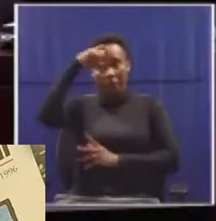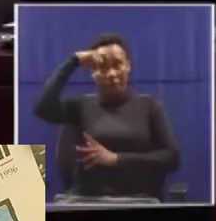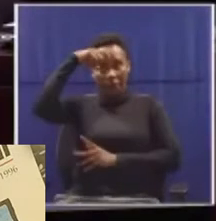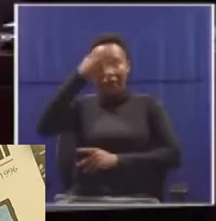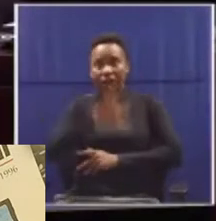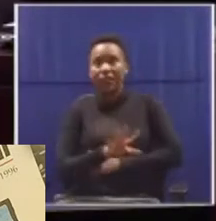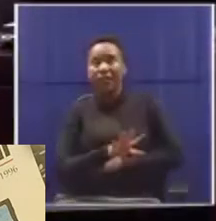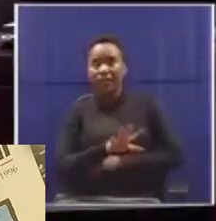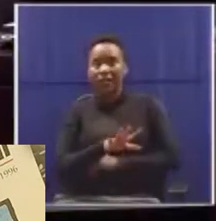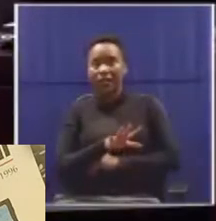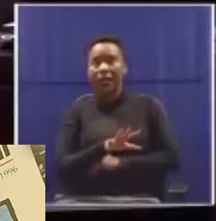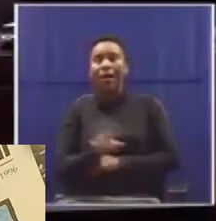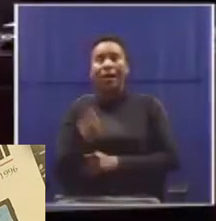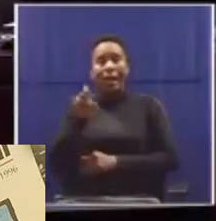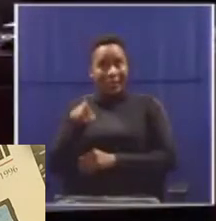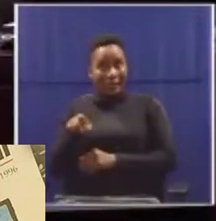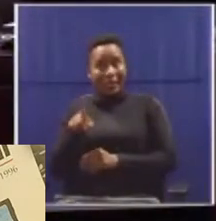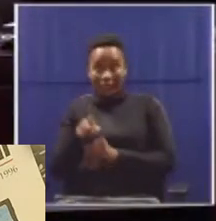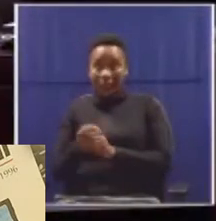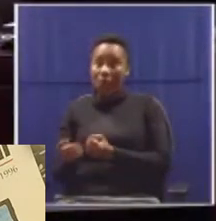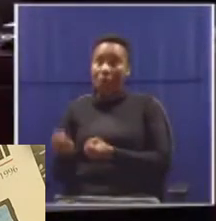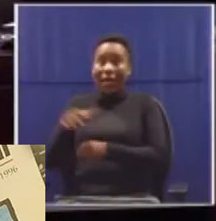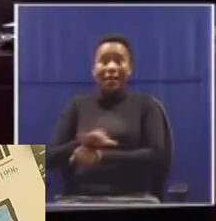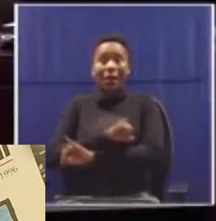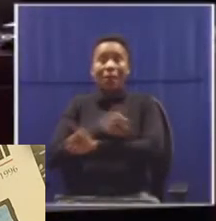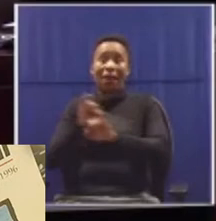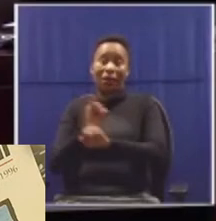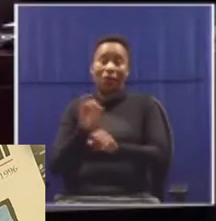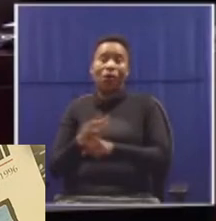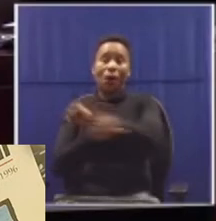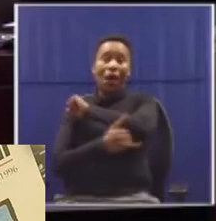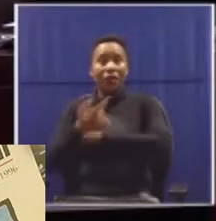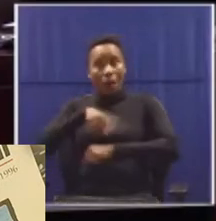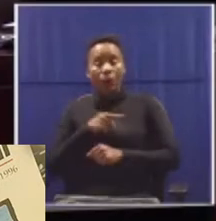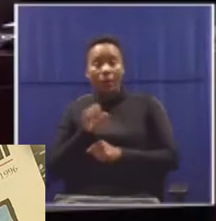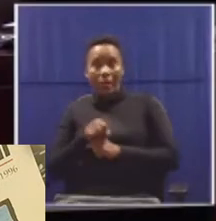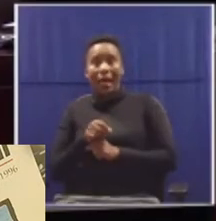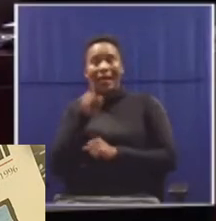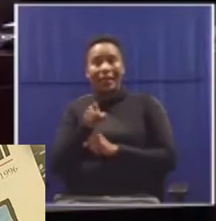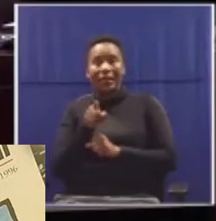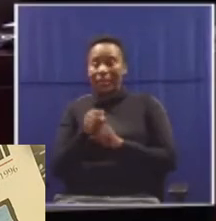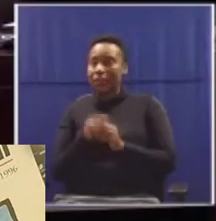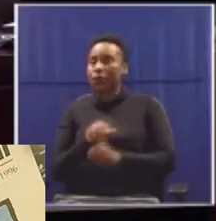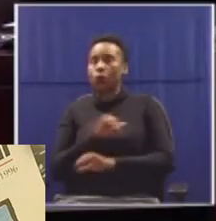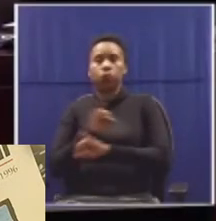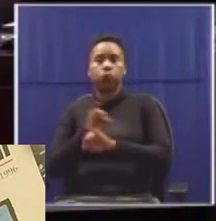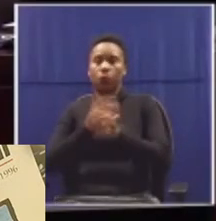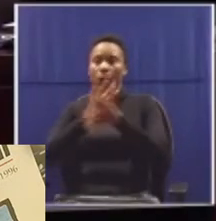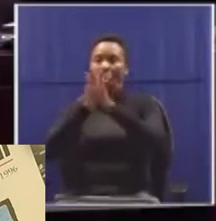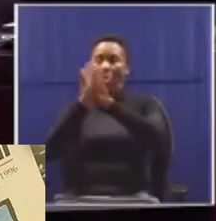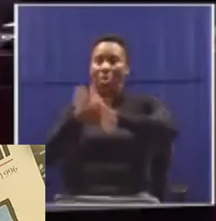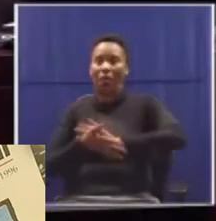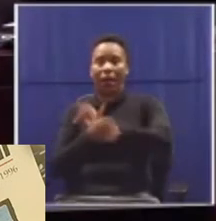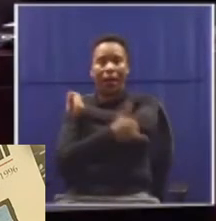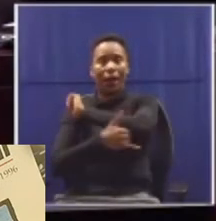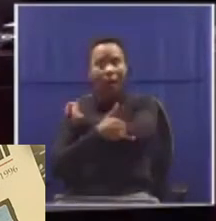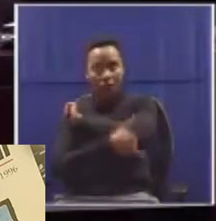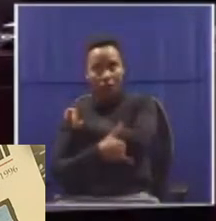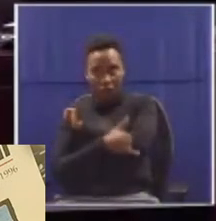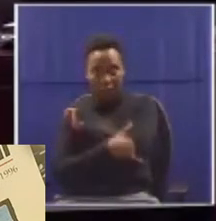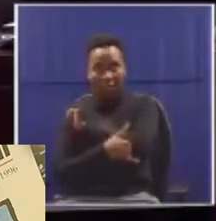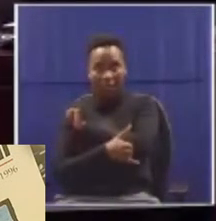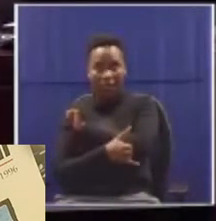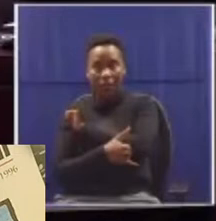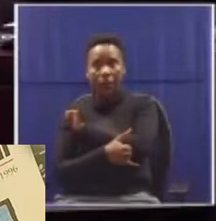says the most significant implication to a country that is graylisted is the reputational damage to the country as its Effectiveness